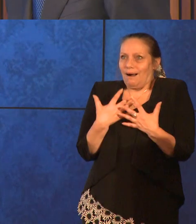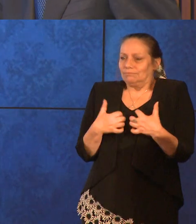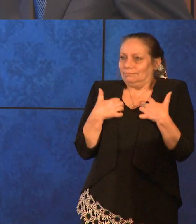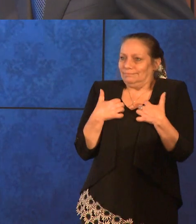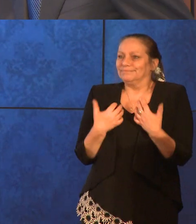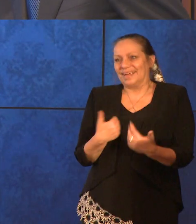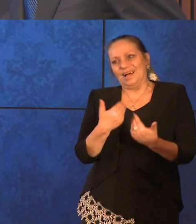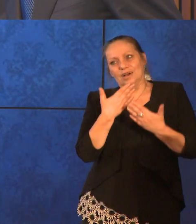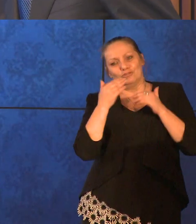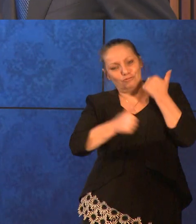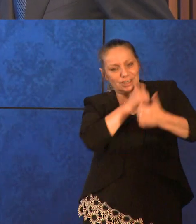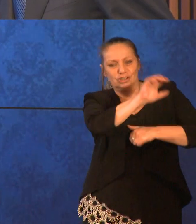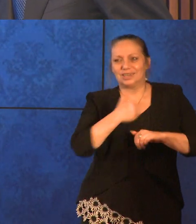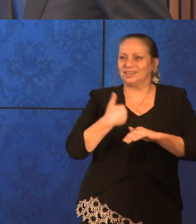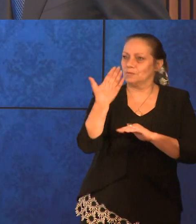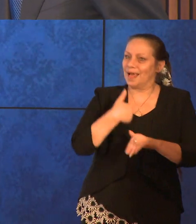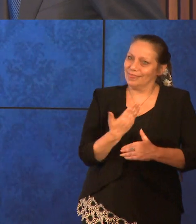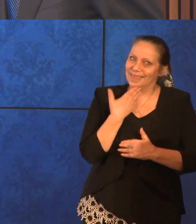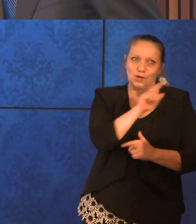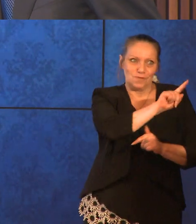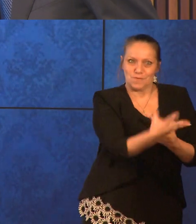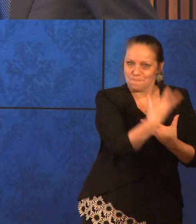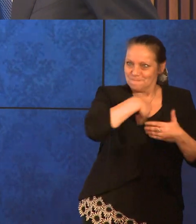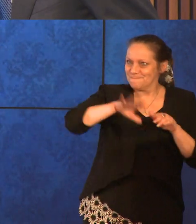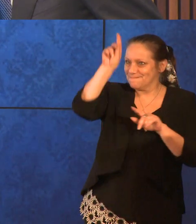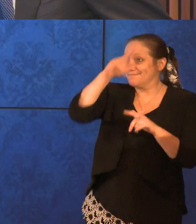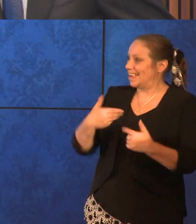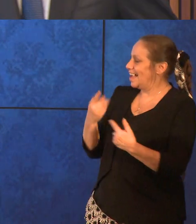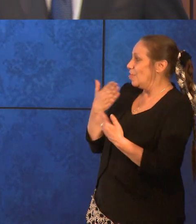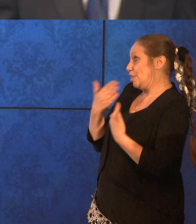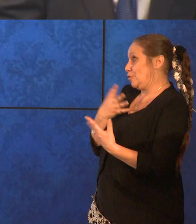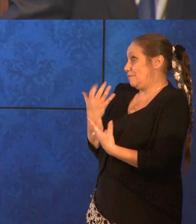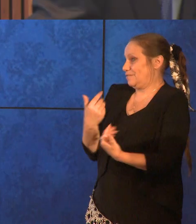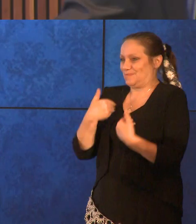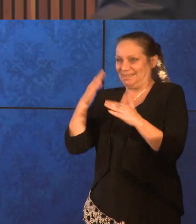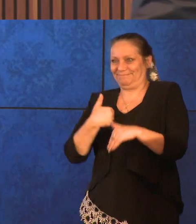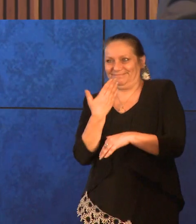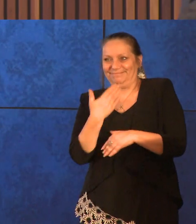Congratulations on your speech, and thank you very much for your contribution today. Thank you, Trevor. Let's have it.